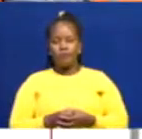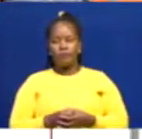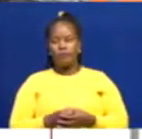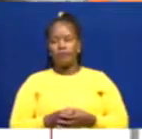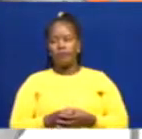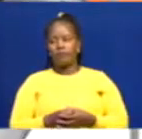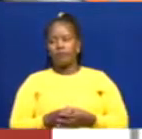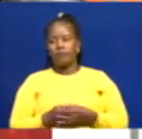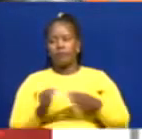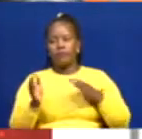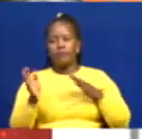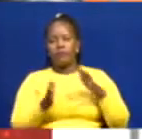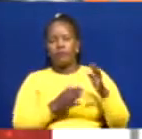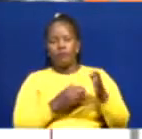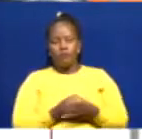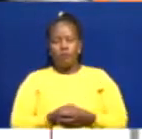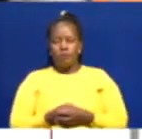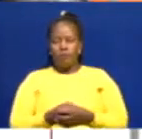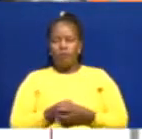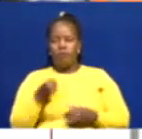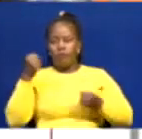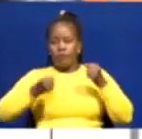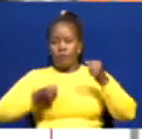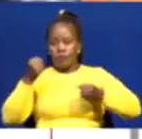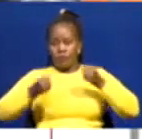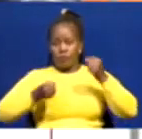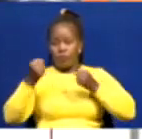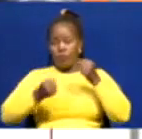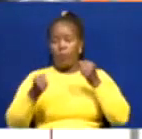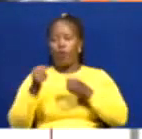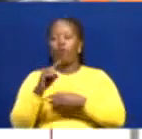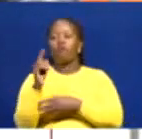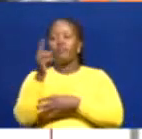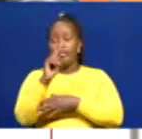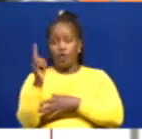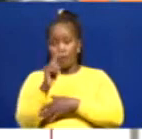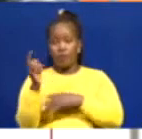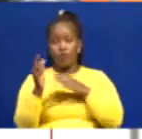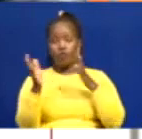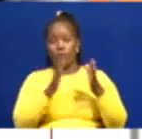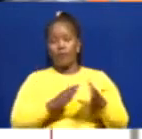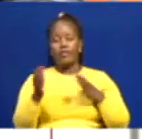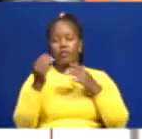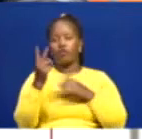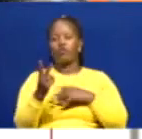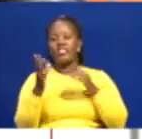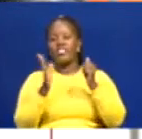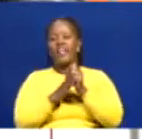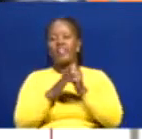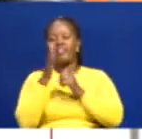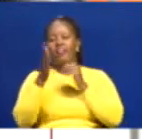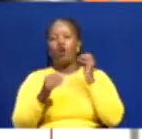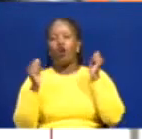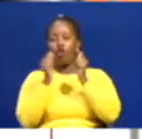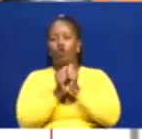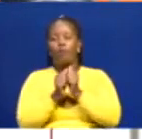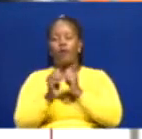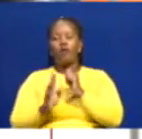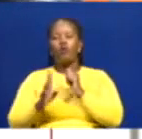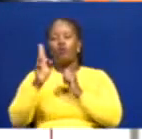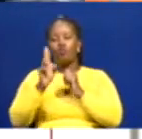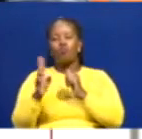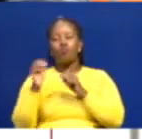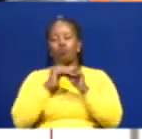8th edition of the Standard Chartered Nairobi Marathon will be held on the 29th October at the Uhuru Gardens